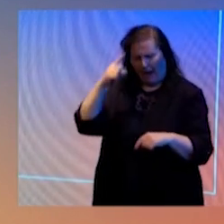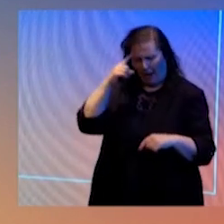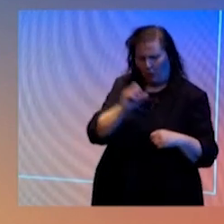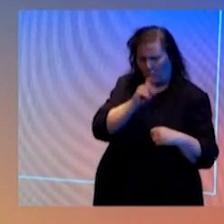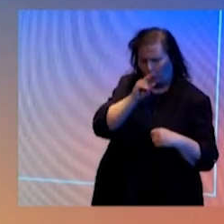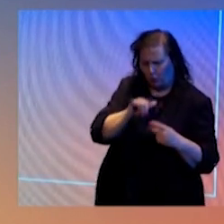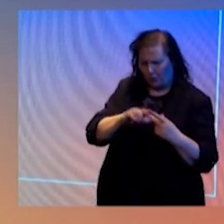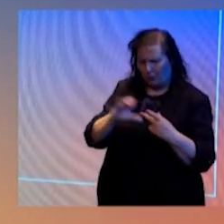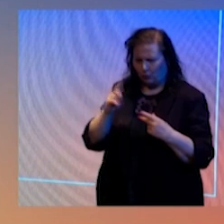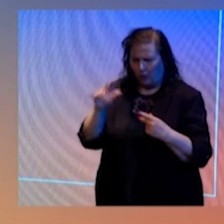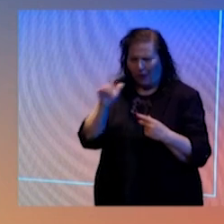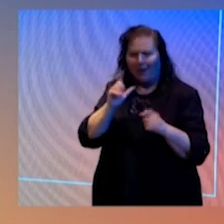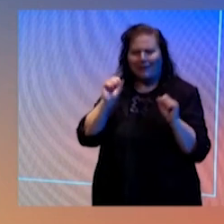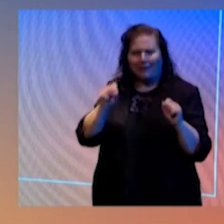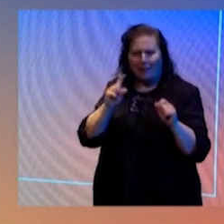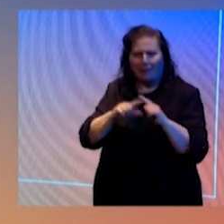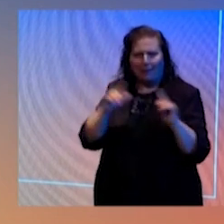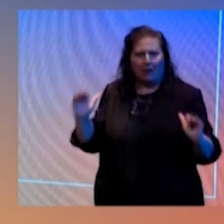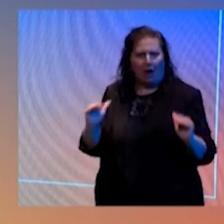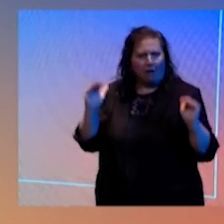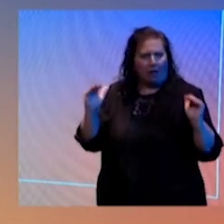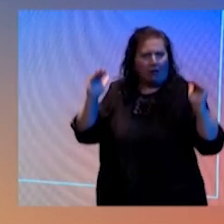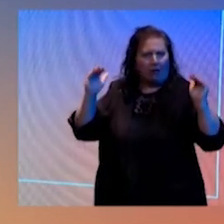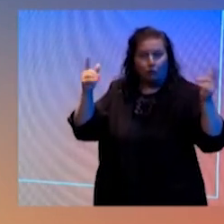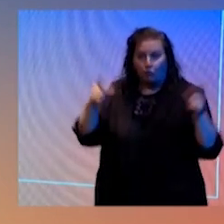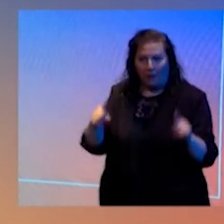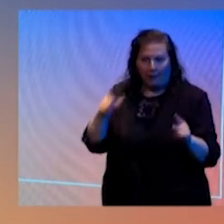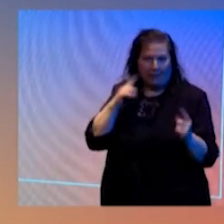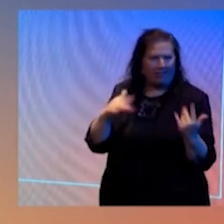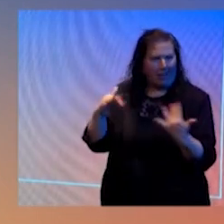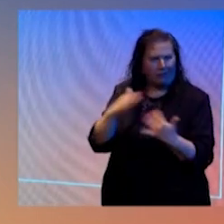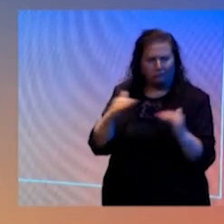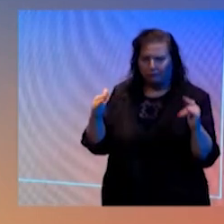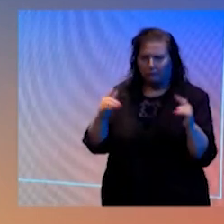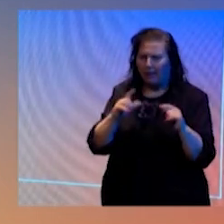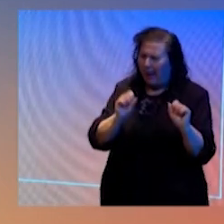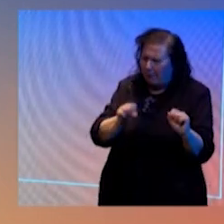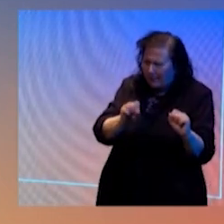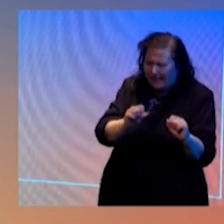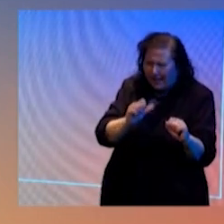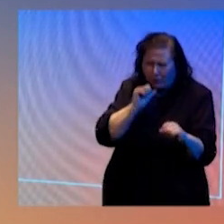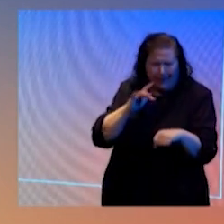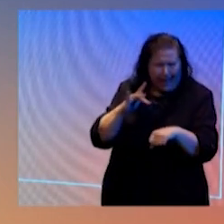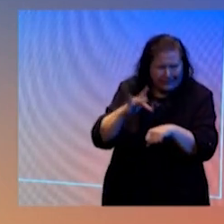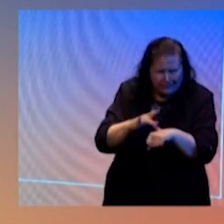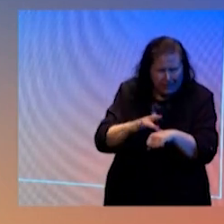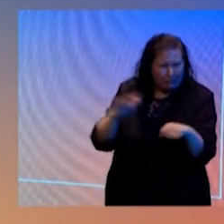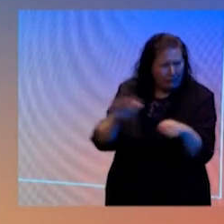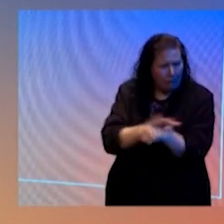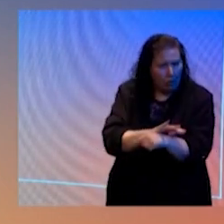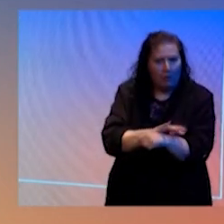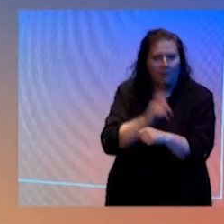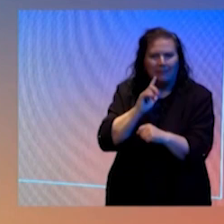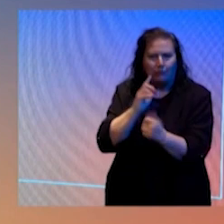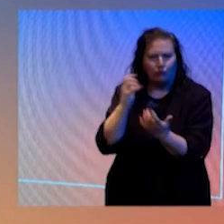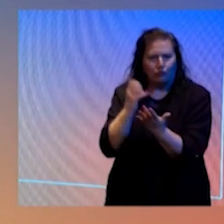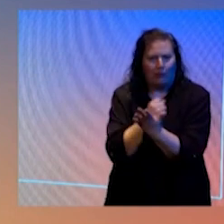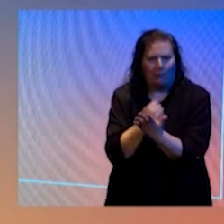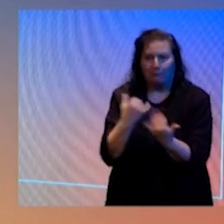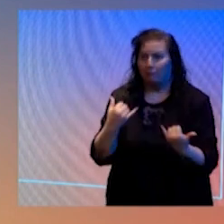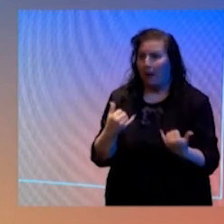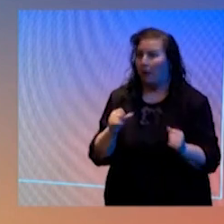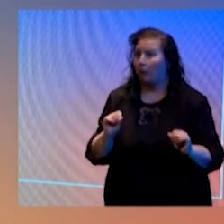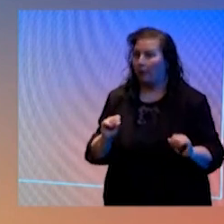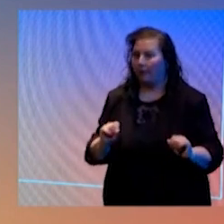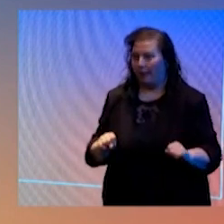are engines of social mobility and have untapped potential that still needs to be harnessed.